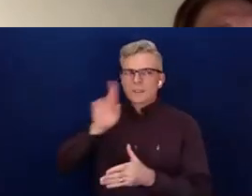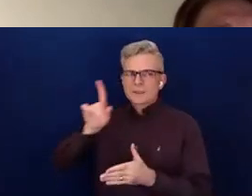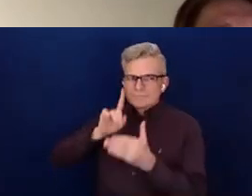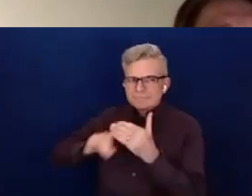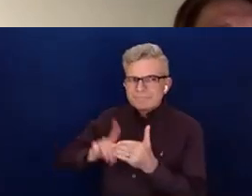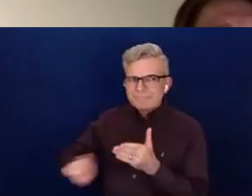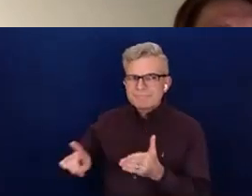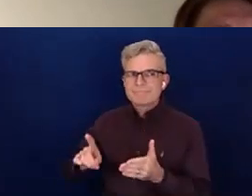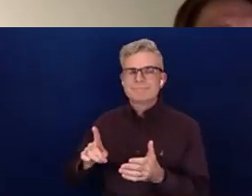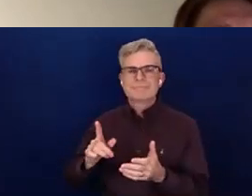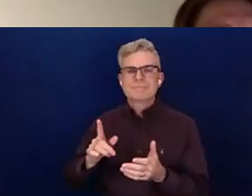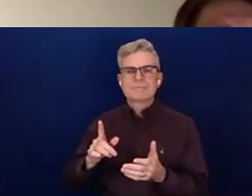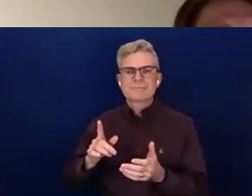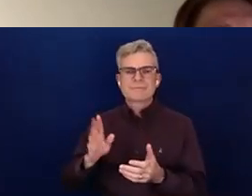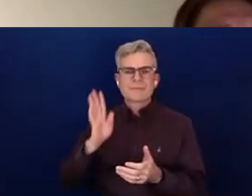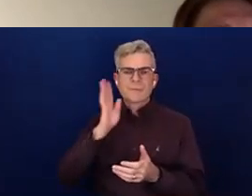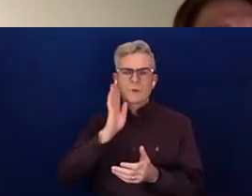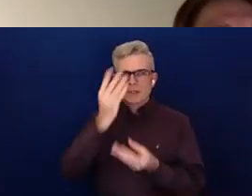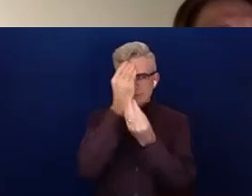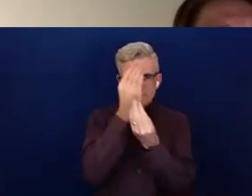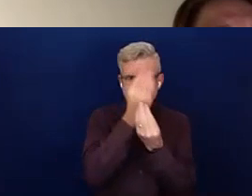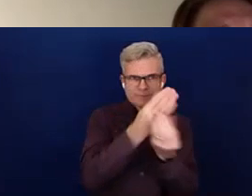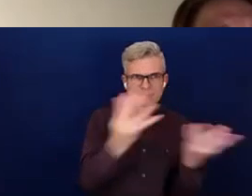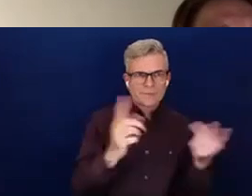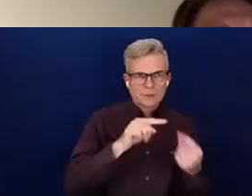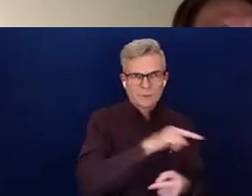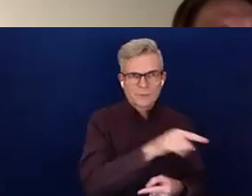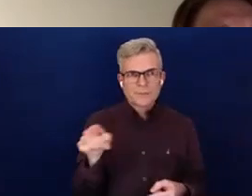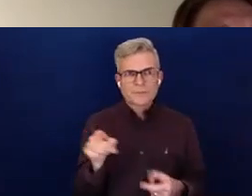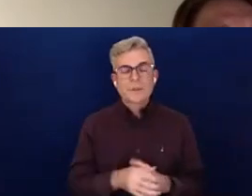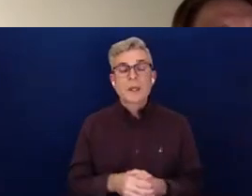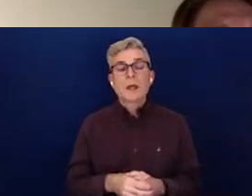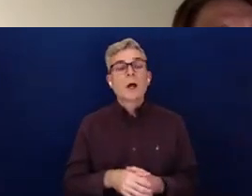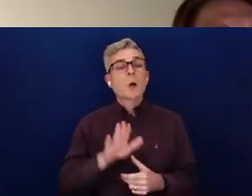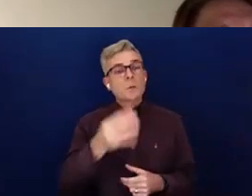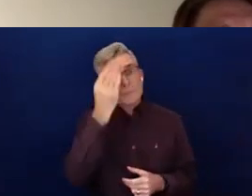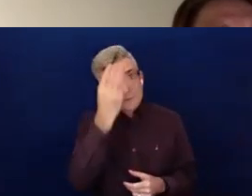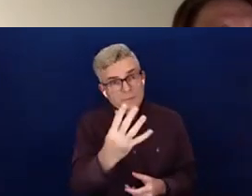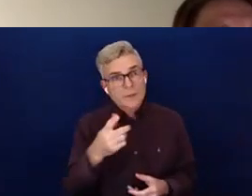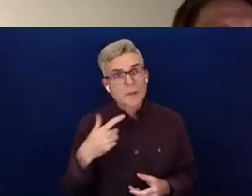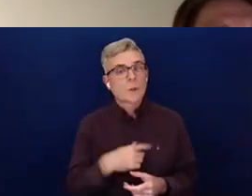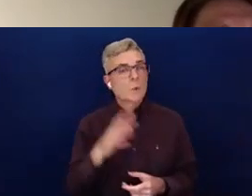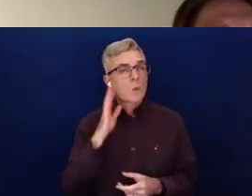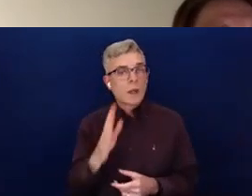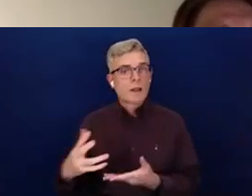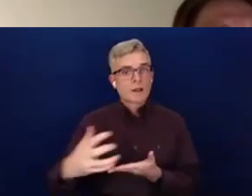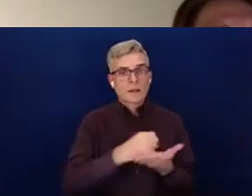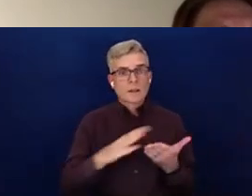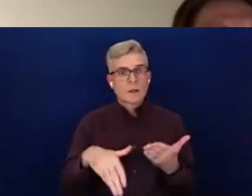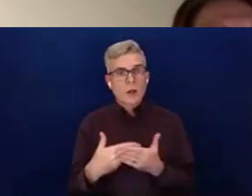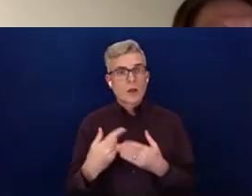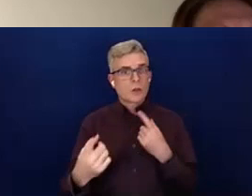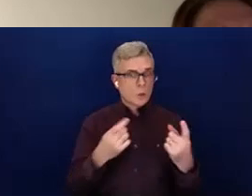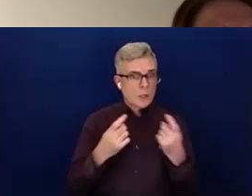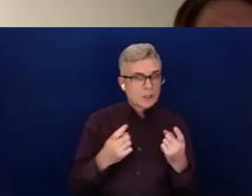sure to get that out to all the attendees. By the way, we will be collecting all the questions, both answered and unanswered, into